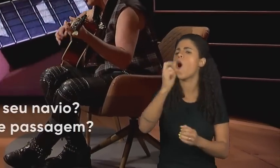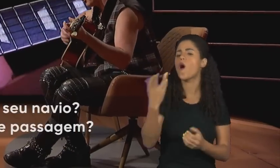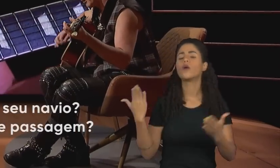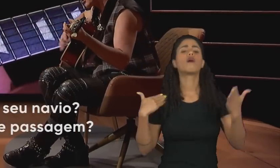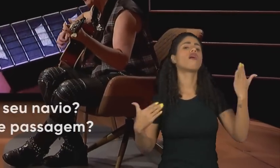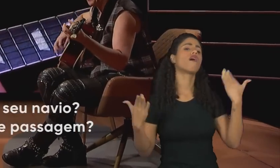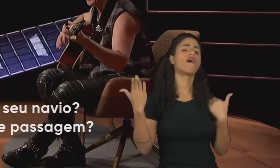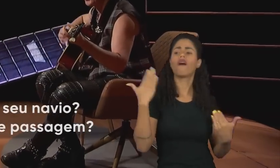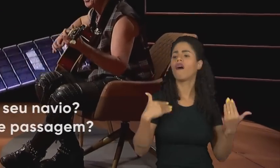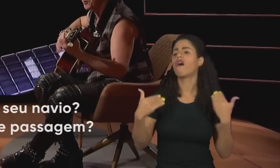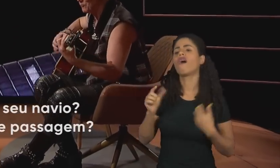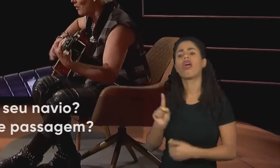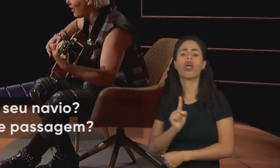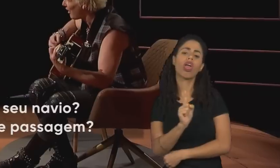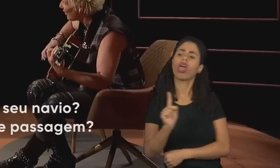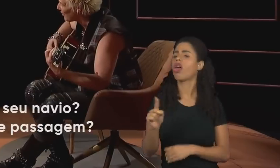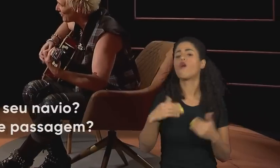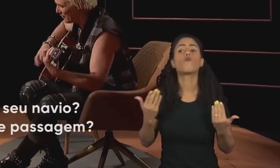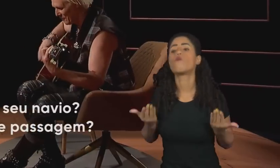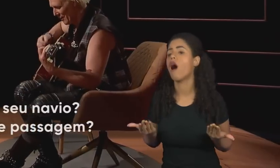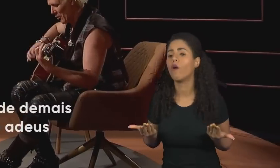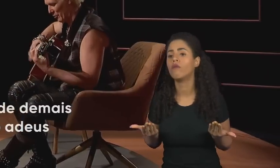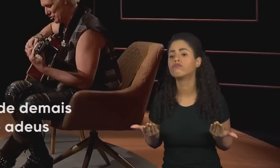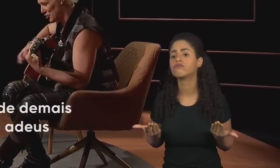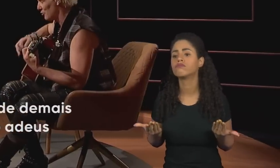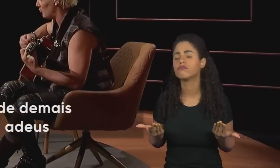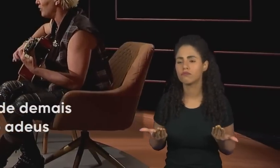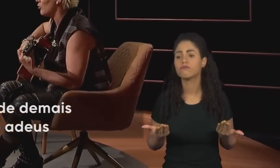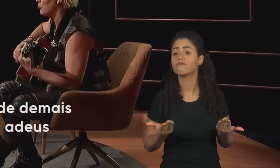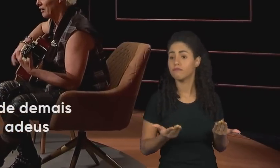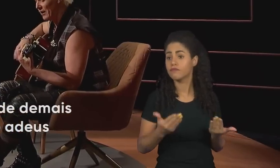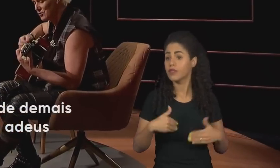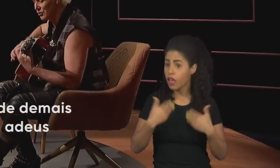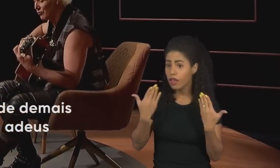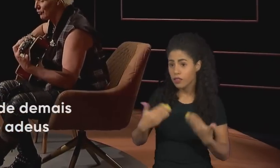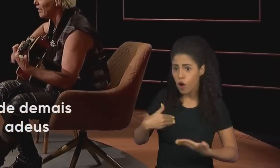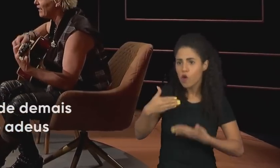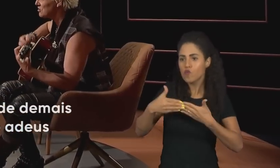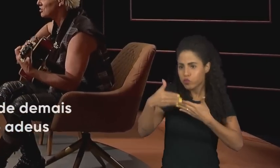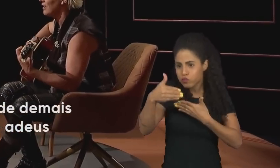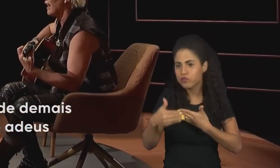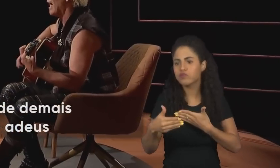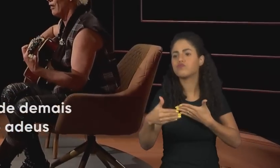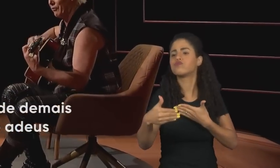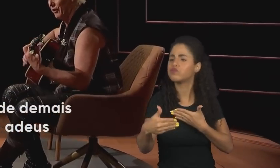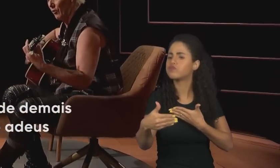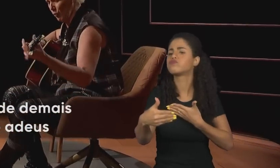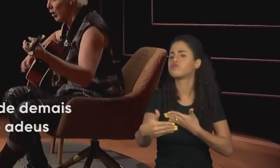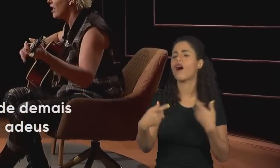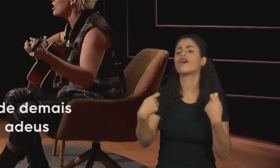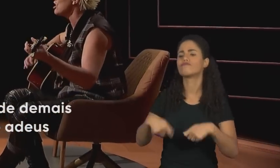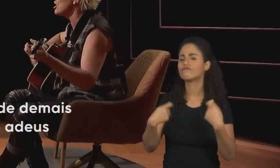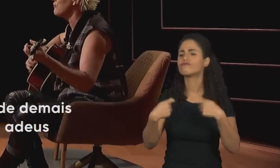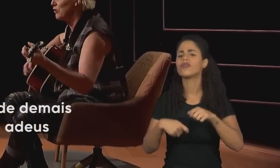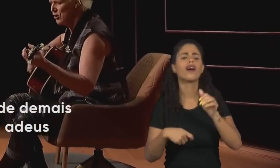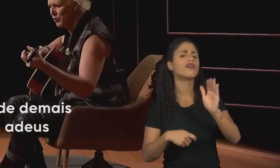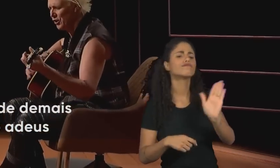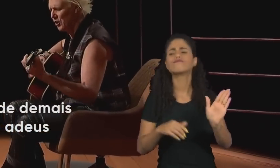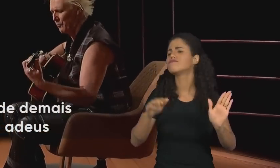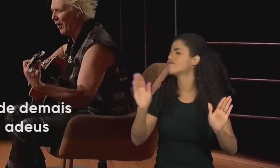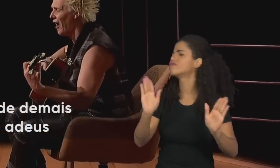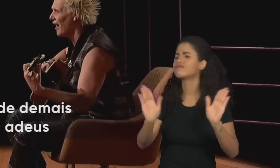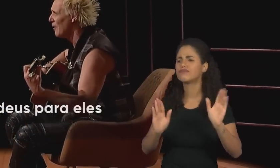a tourist passing by? But soon we'll be too late, and they'll wave